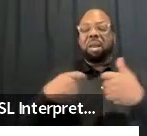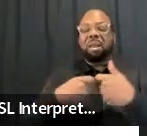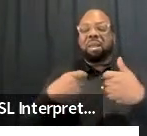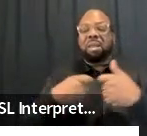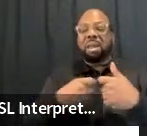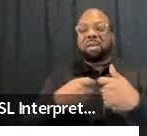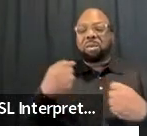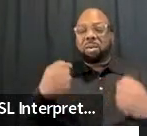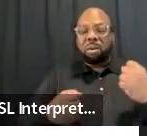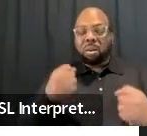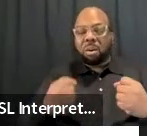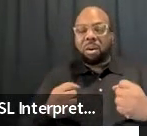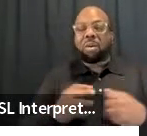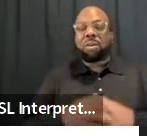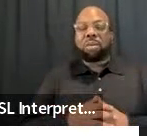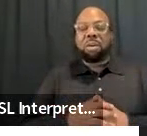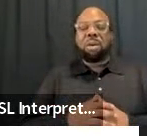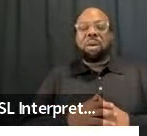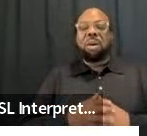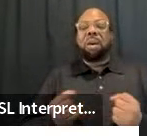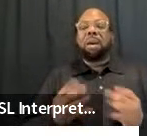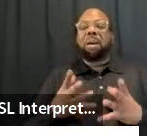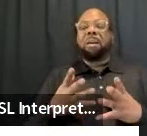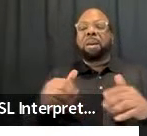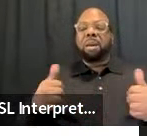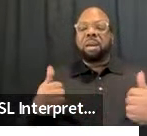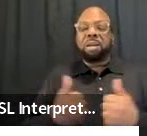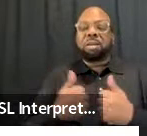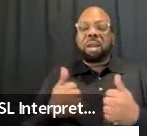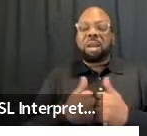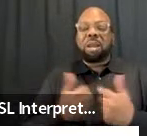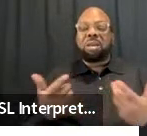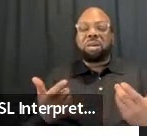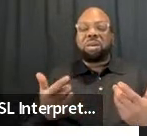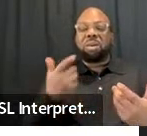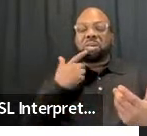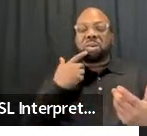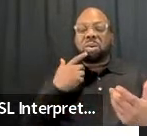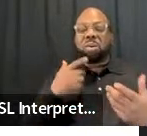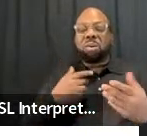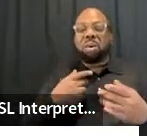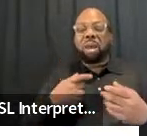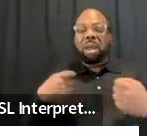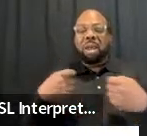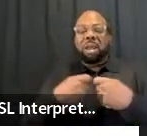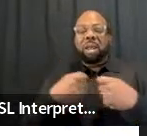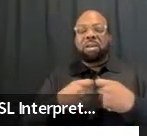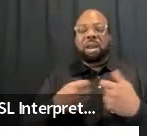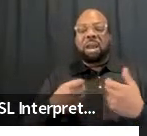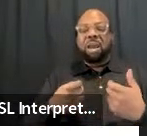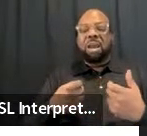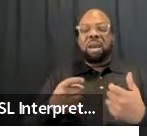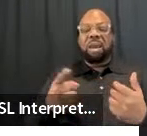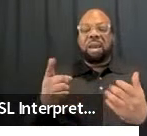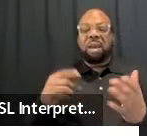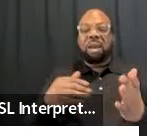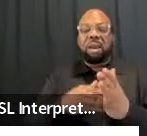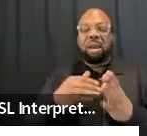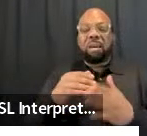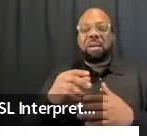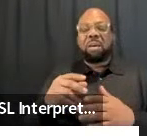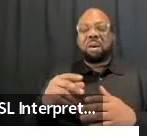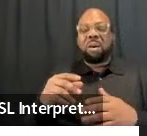And we know that there are a lot of challenges to electrifying those 2 million vehicles: federal policy, state